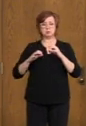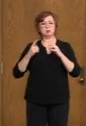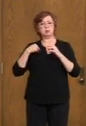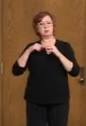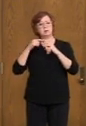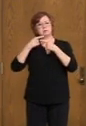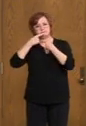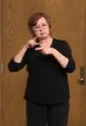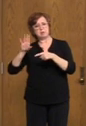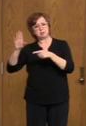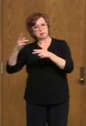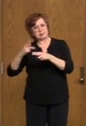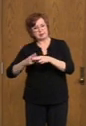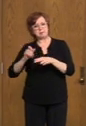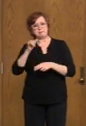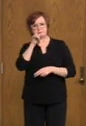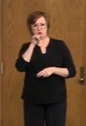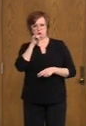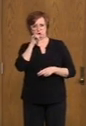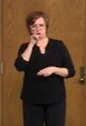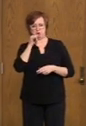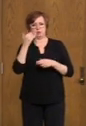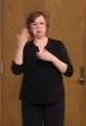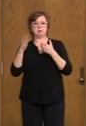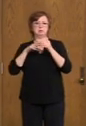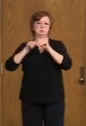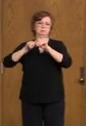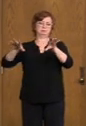to contact public health if they went to this venue on this and this day.